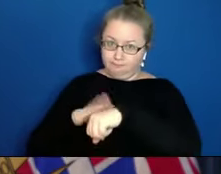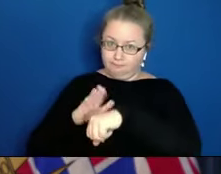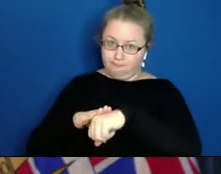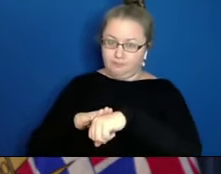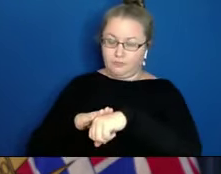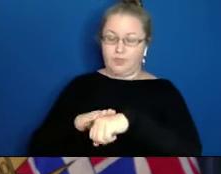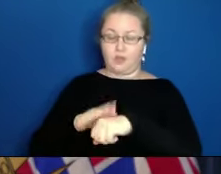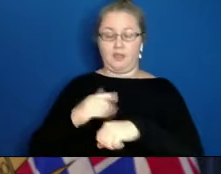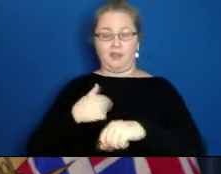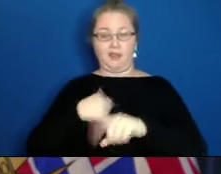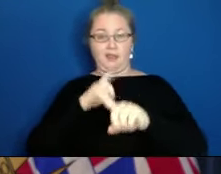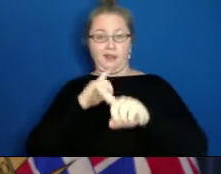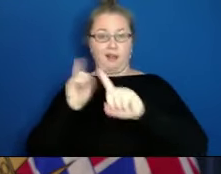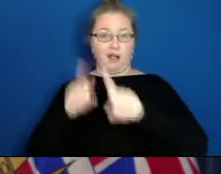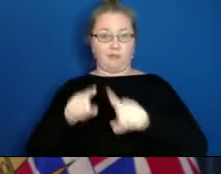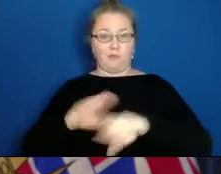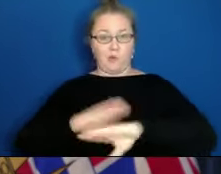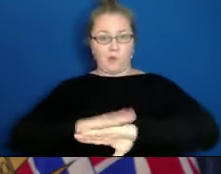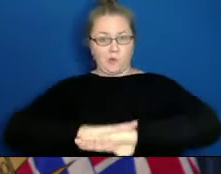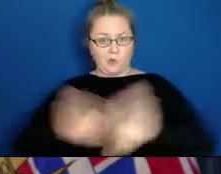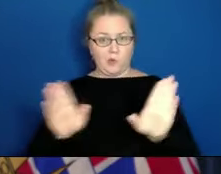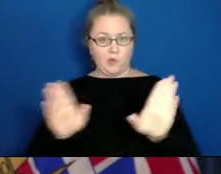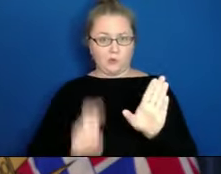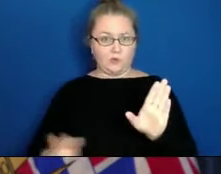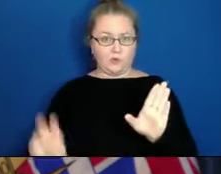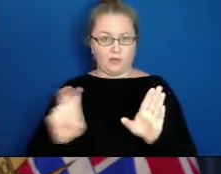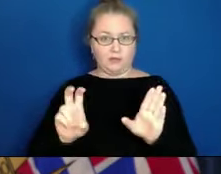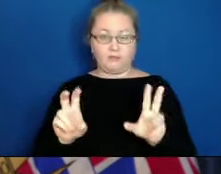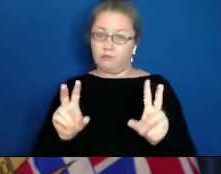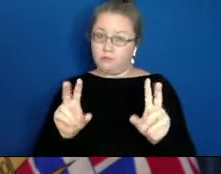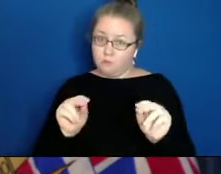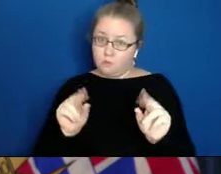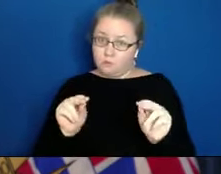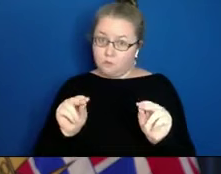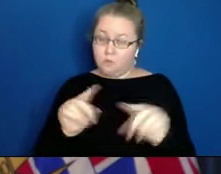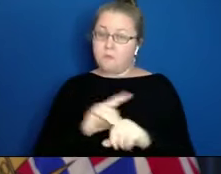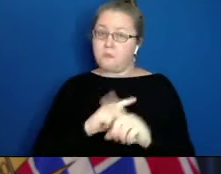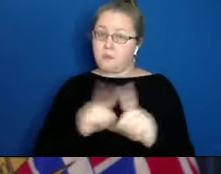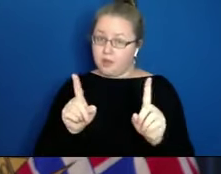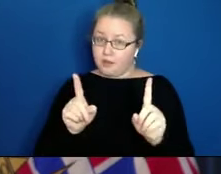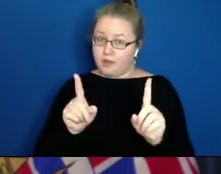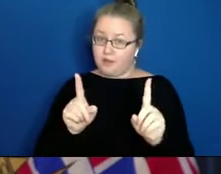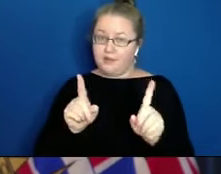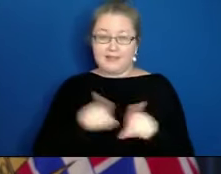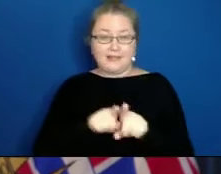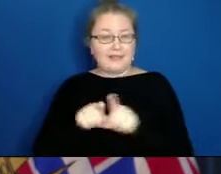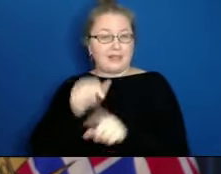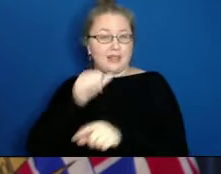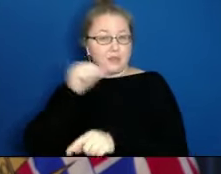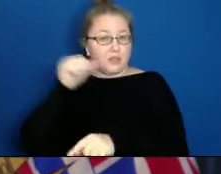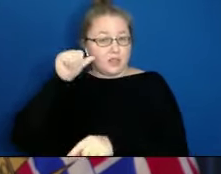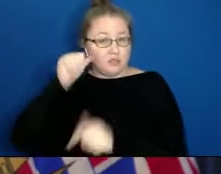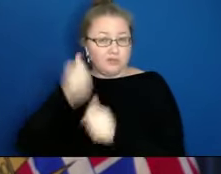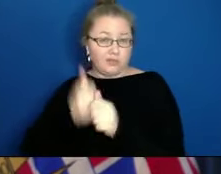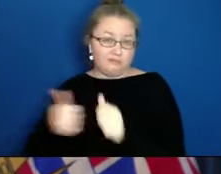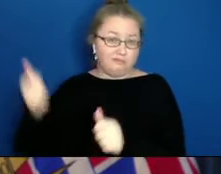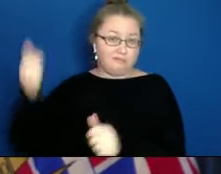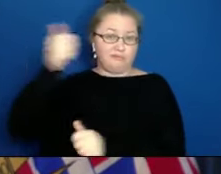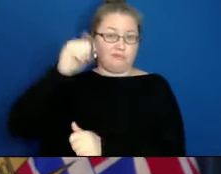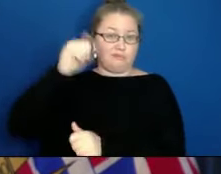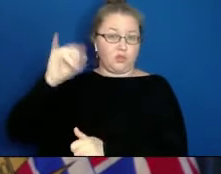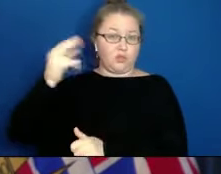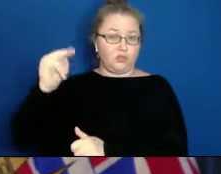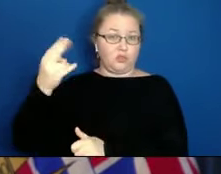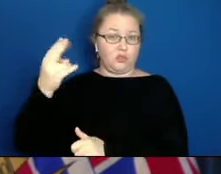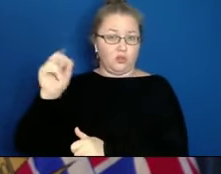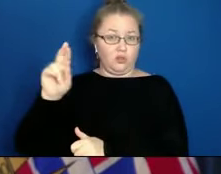place. However, as the Premier mentioned yesterday, it is our expectation that everybody in BC right now